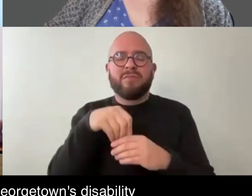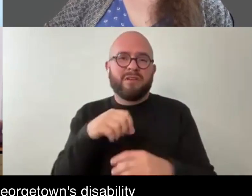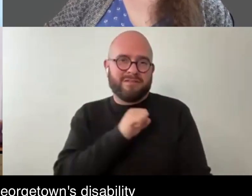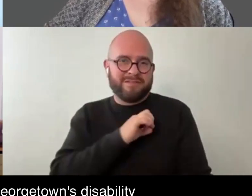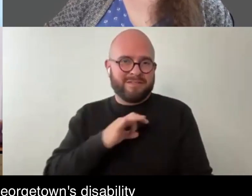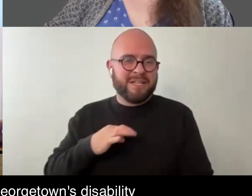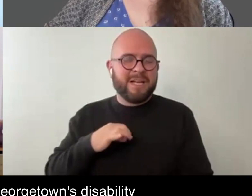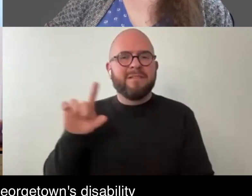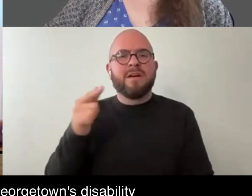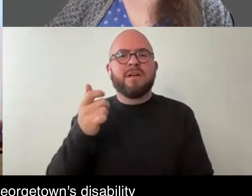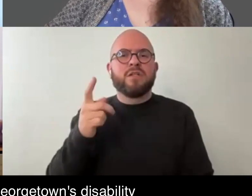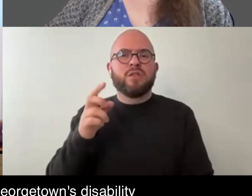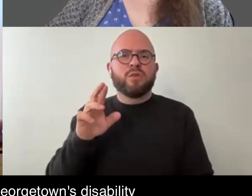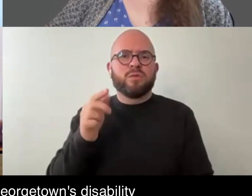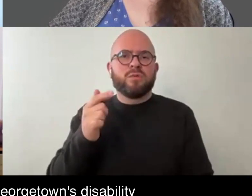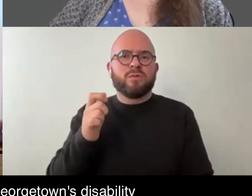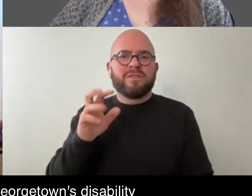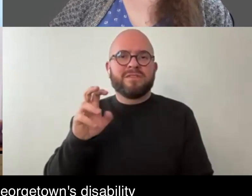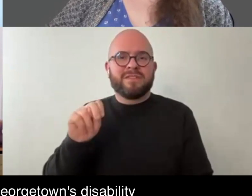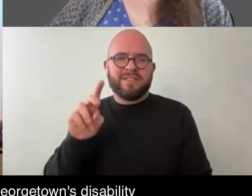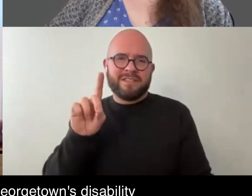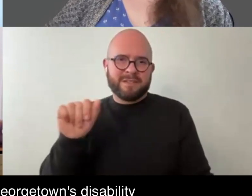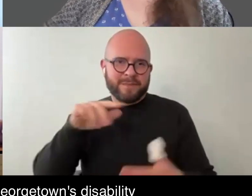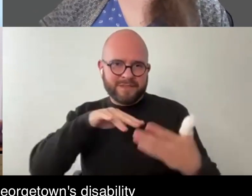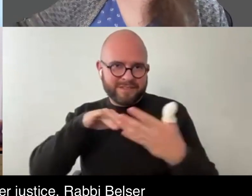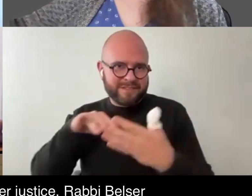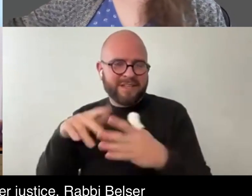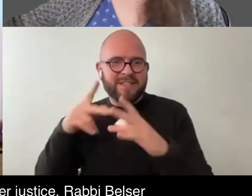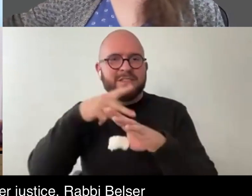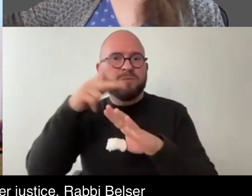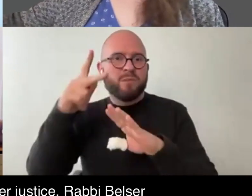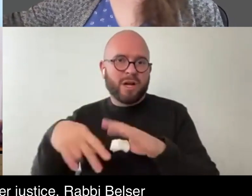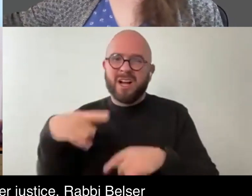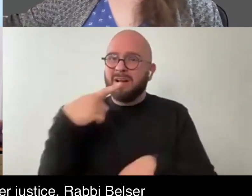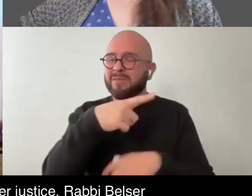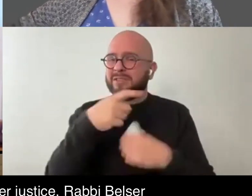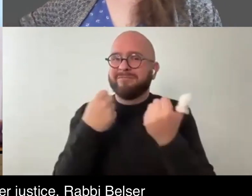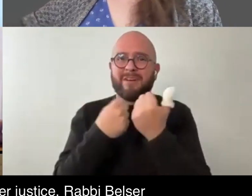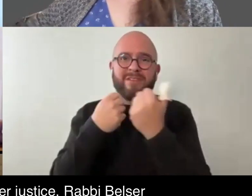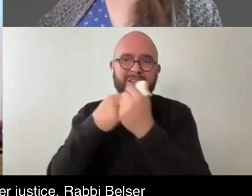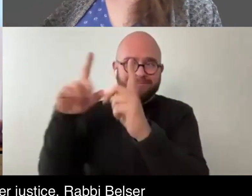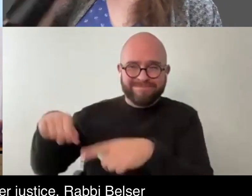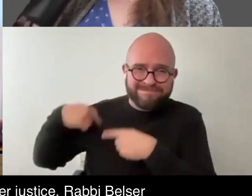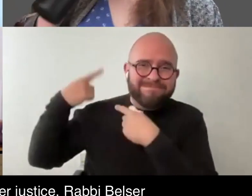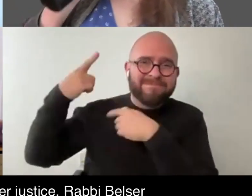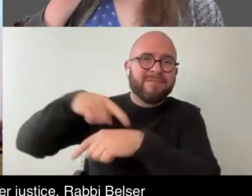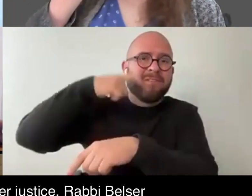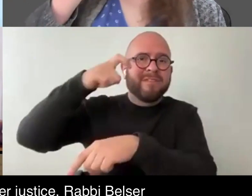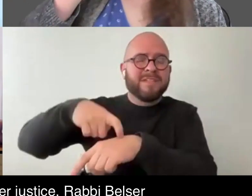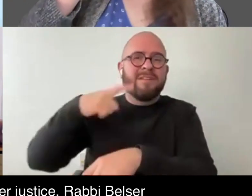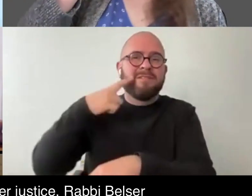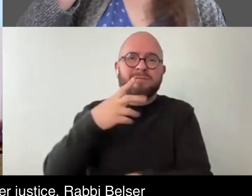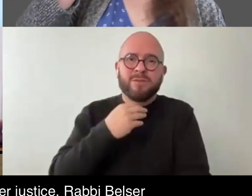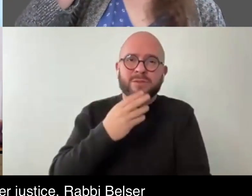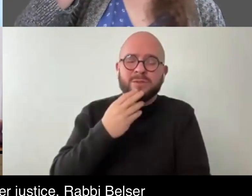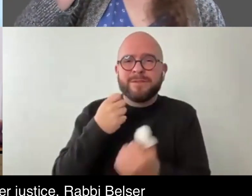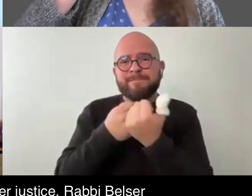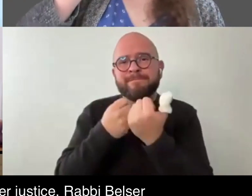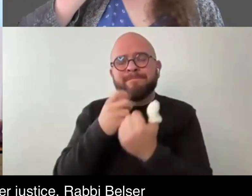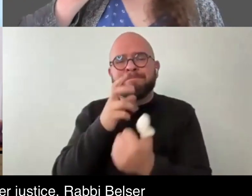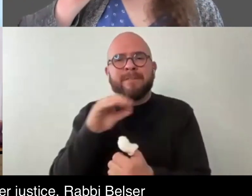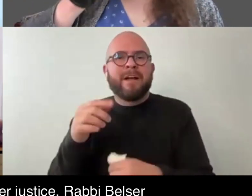Georgetown's Disability Studies program. A longtime advocate for disability and gender justice, Rabbi Belser